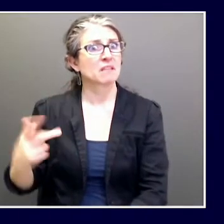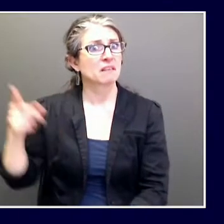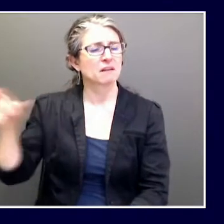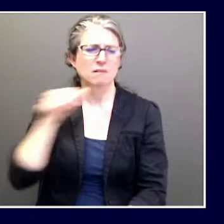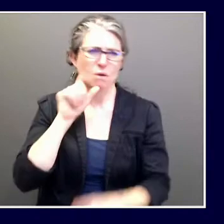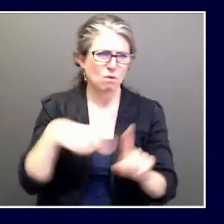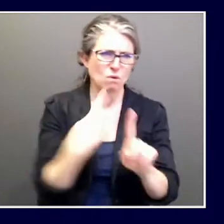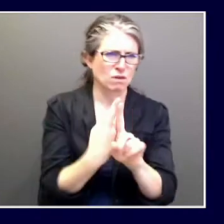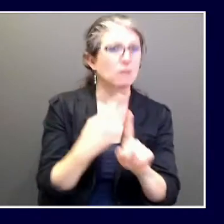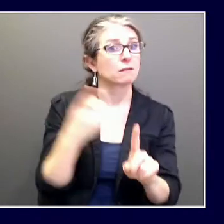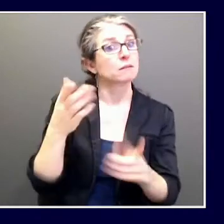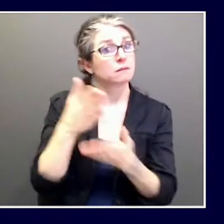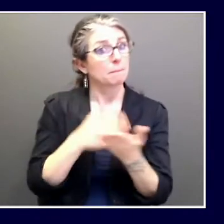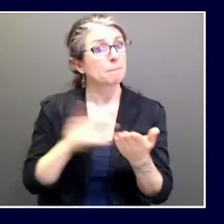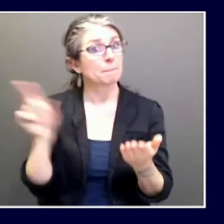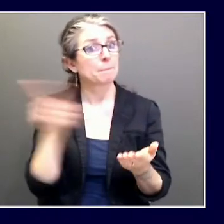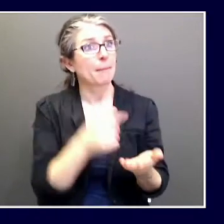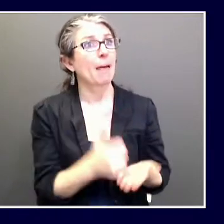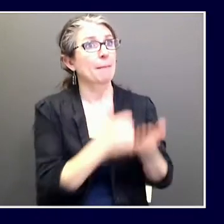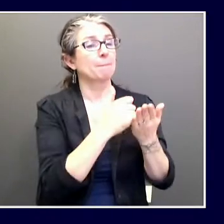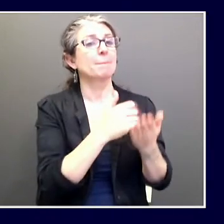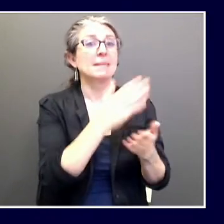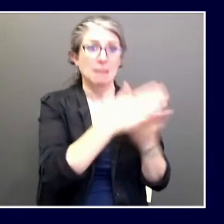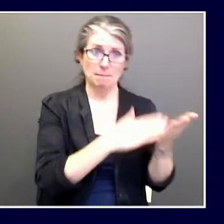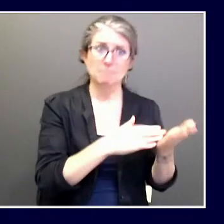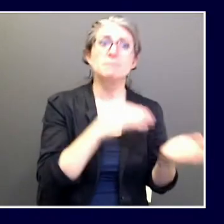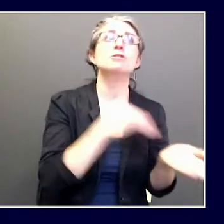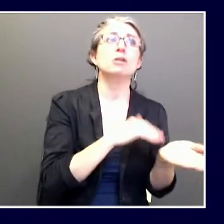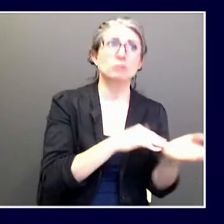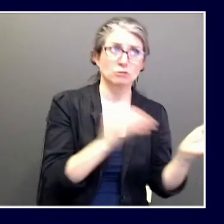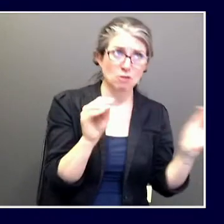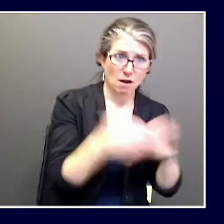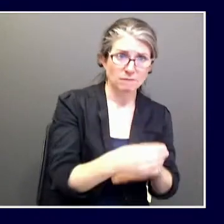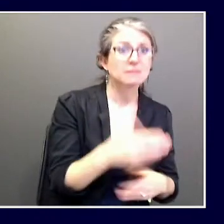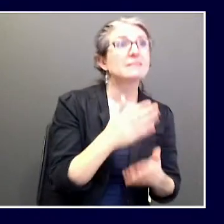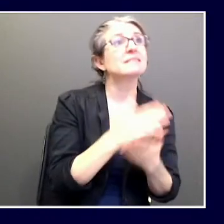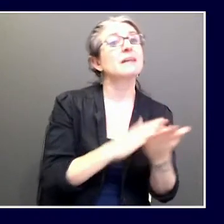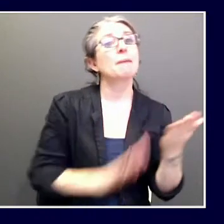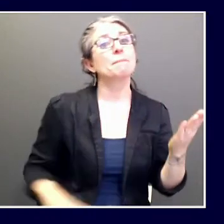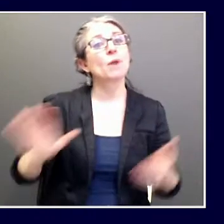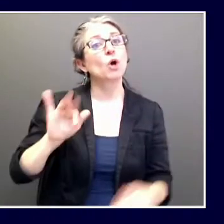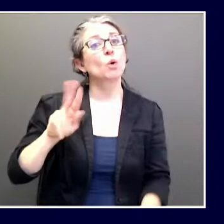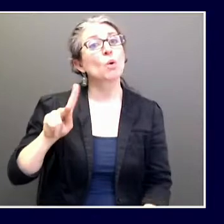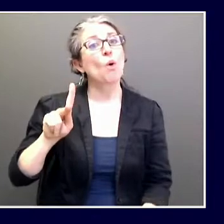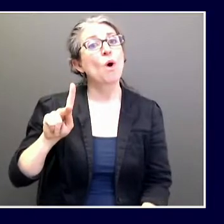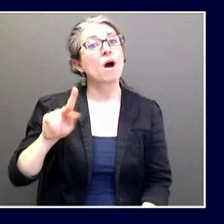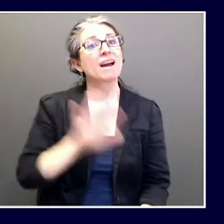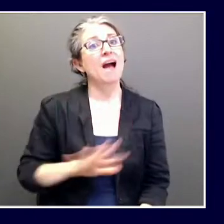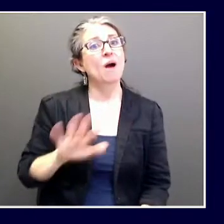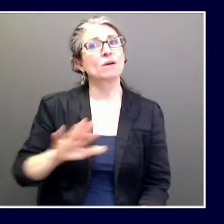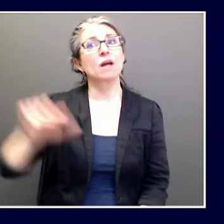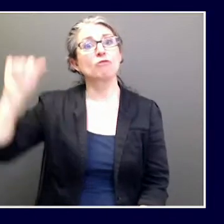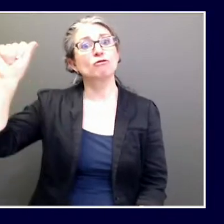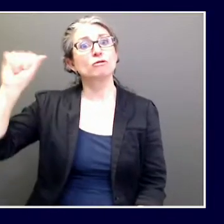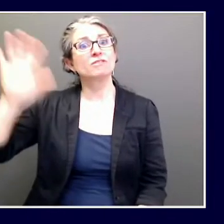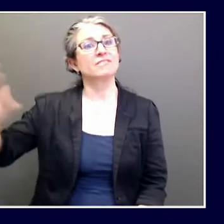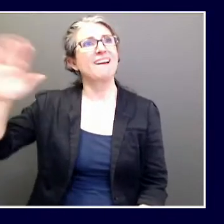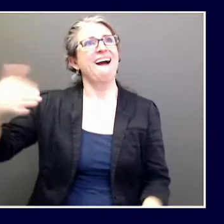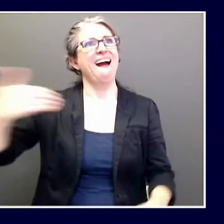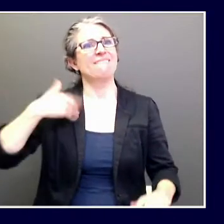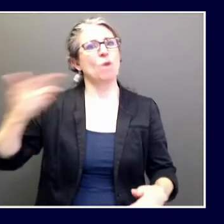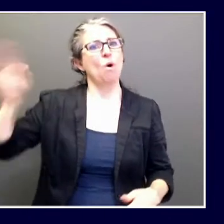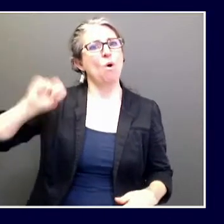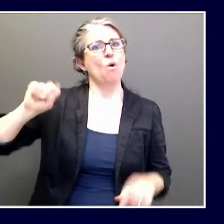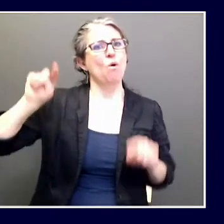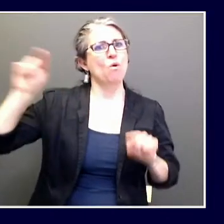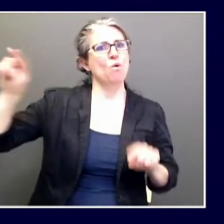that have still been in operation, York County, Auburn, they have seen record numbers of individuals come through their doors just in the